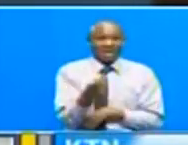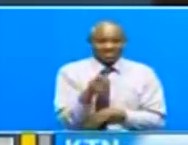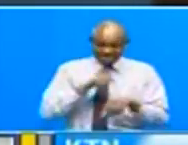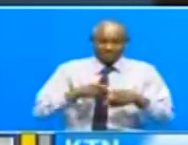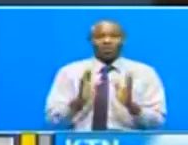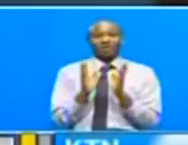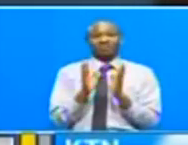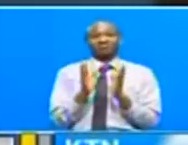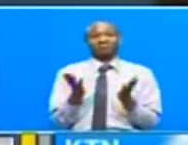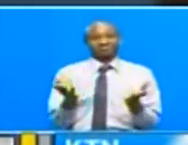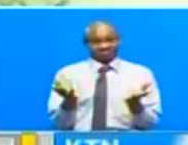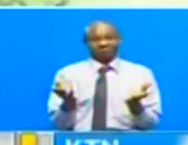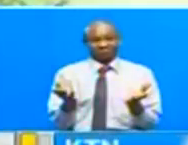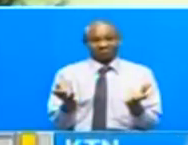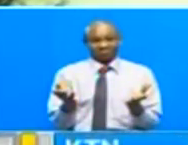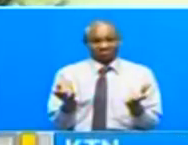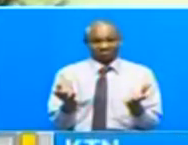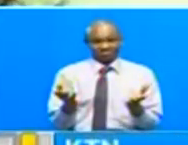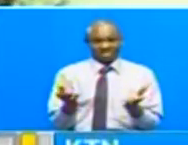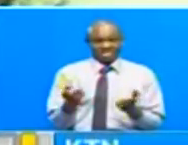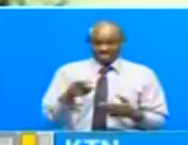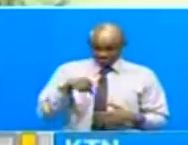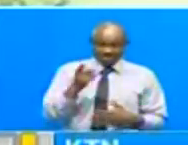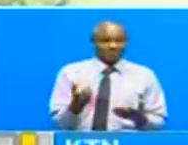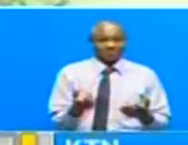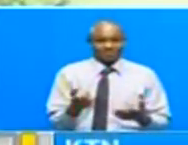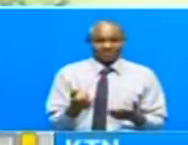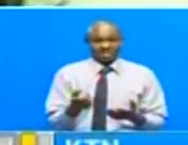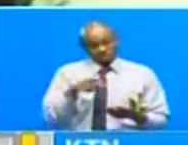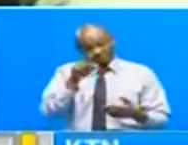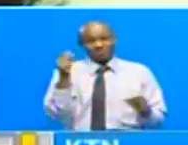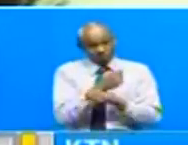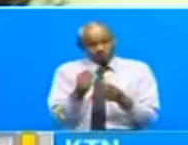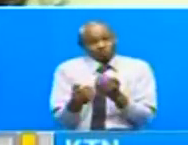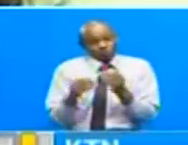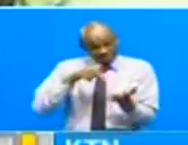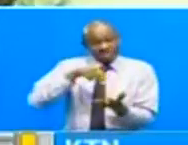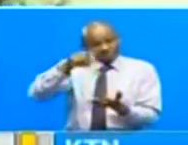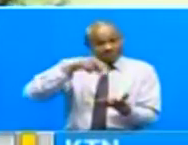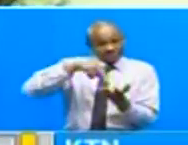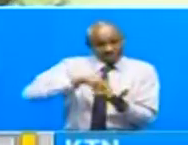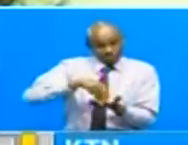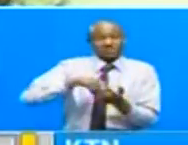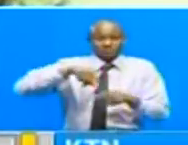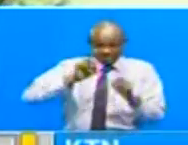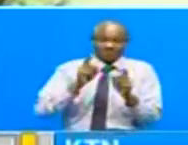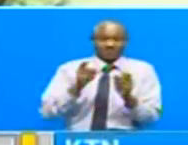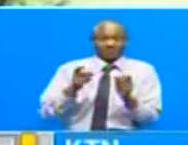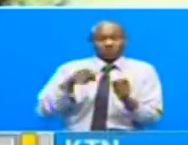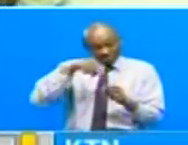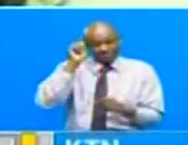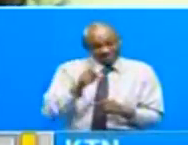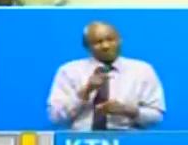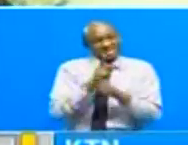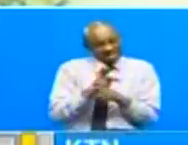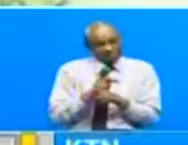born, 1 year, 4 months. One is heavy, so and he can't support himself, so you have to be,